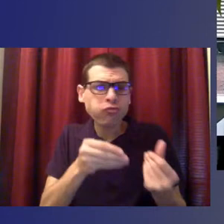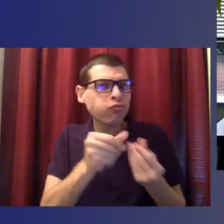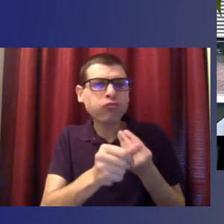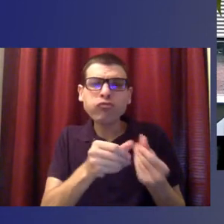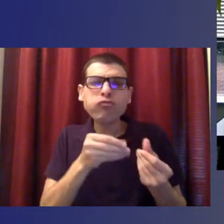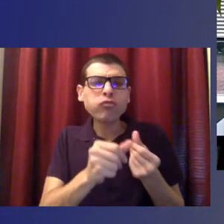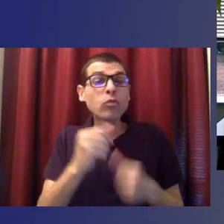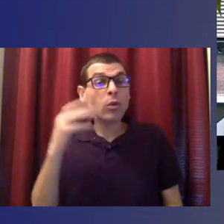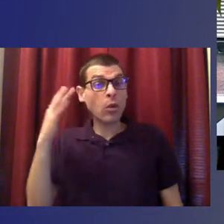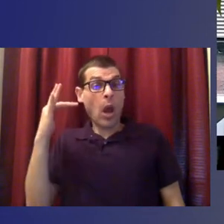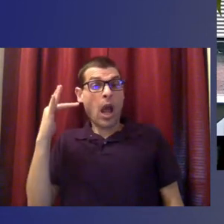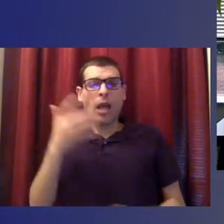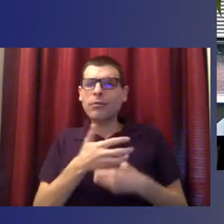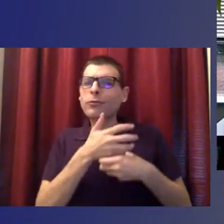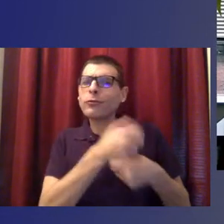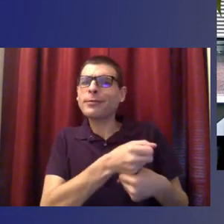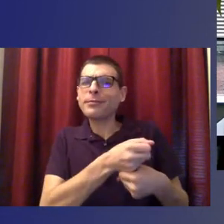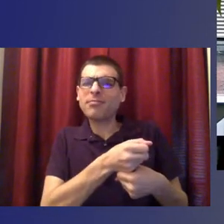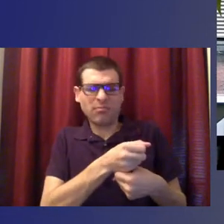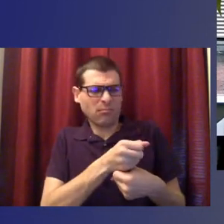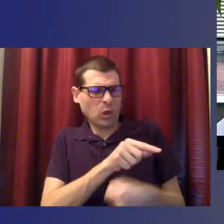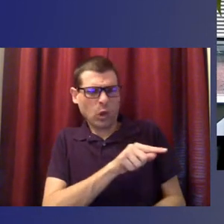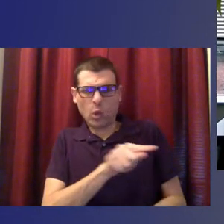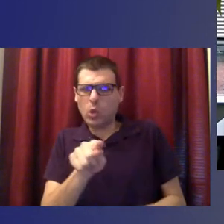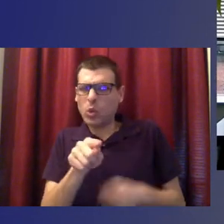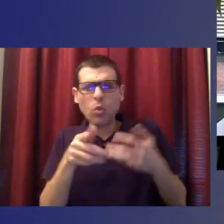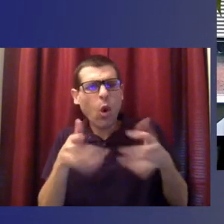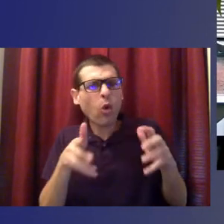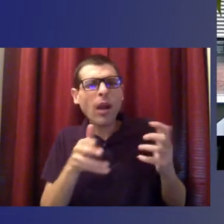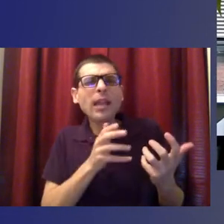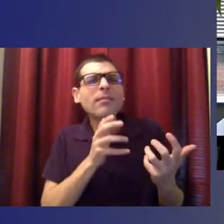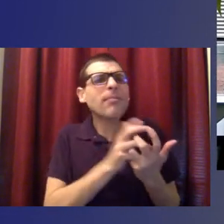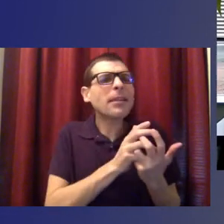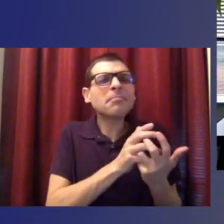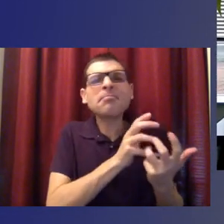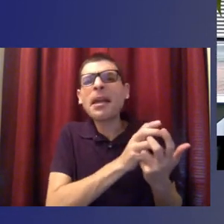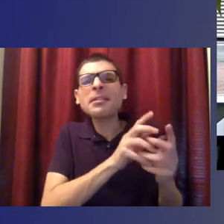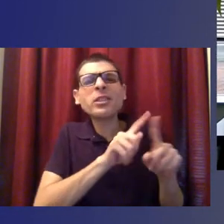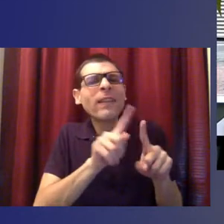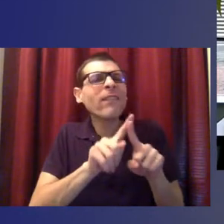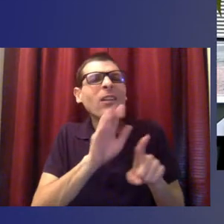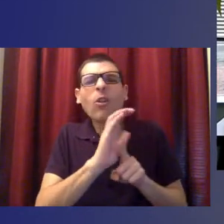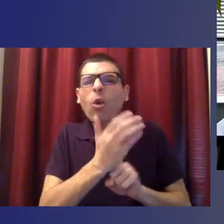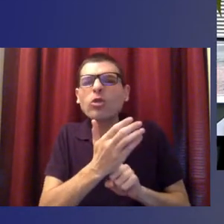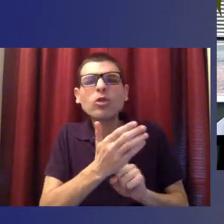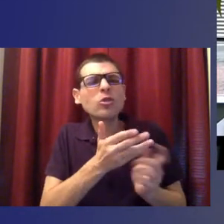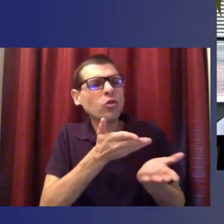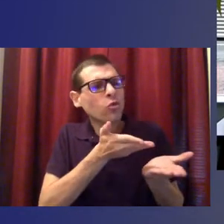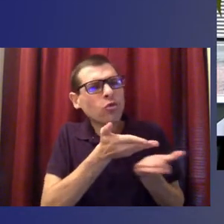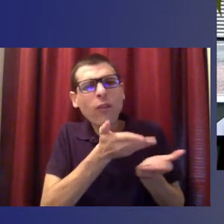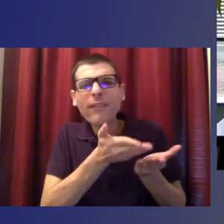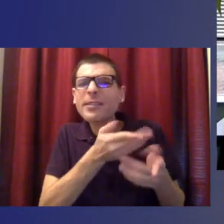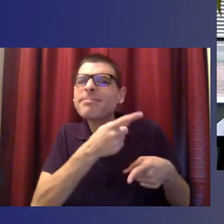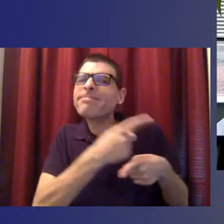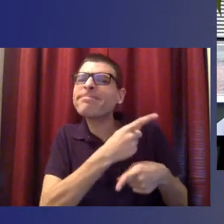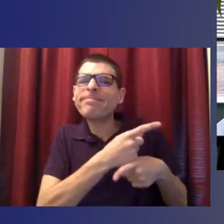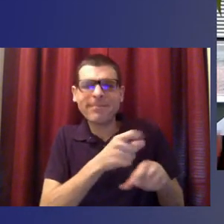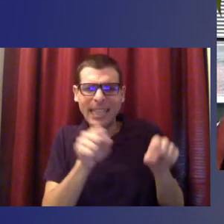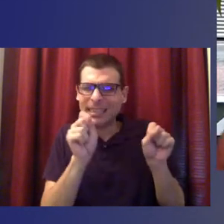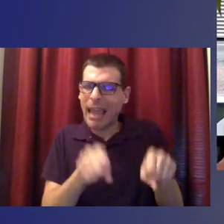that is successful and is also meaningful, much more meaningful. Yeah, it's great. It's such